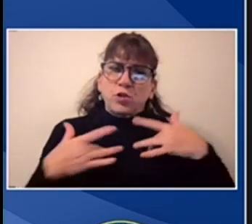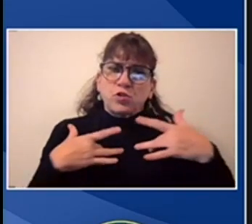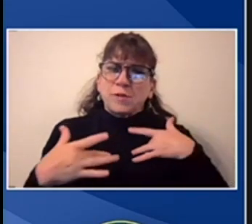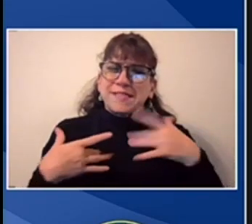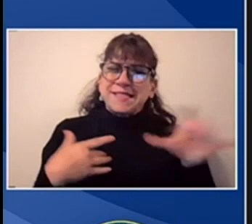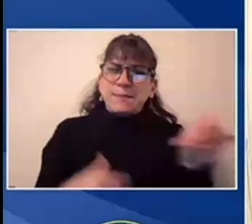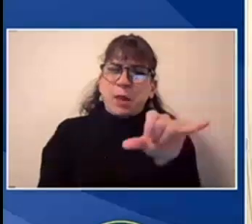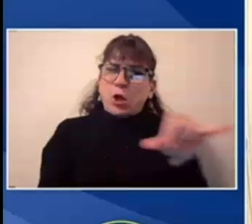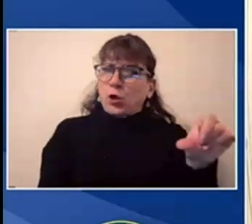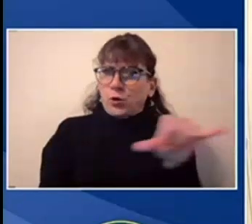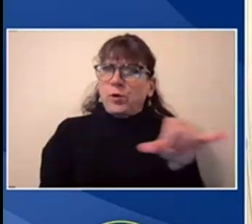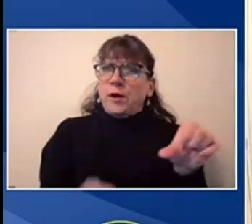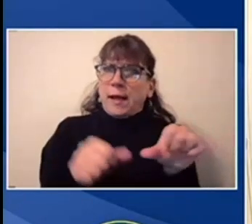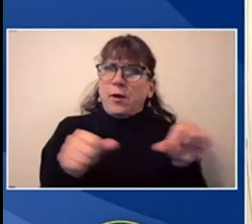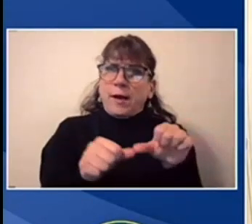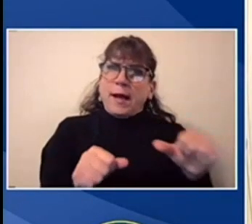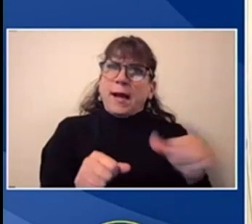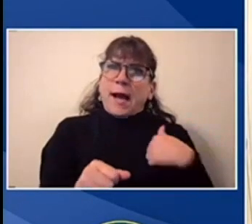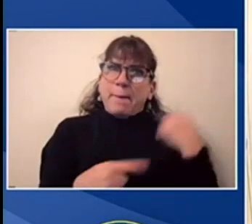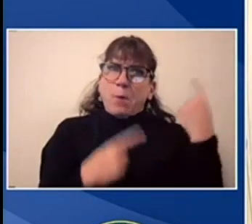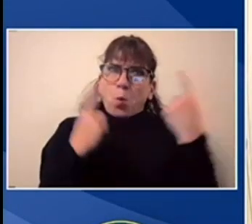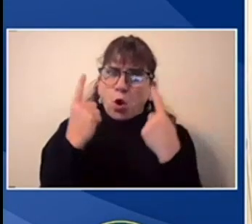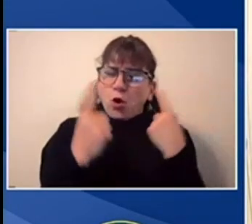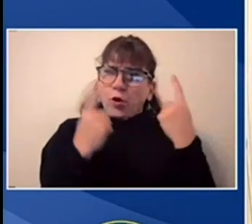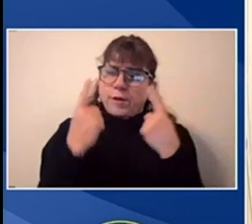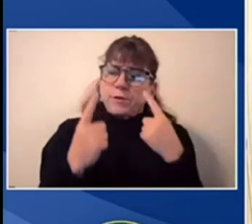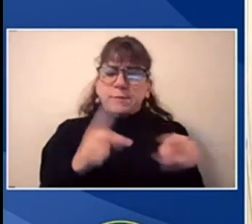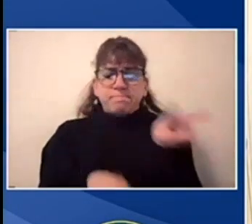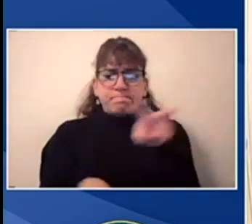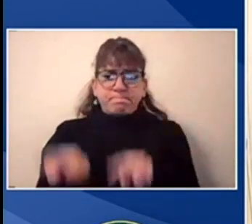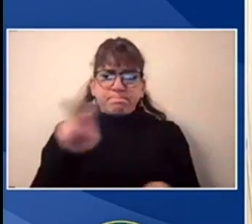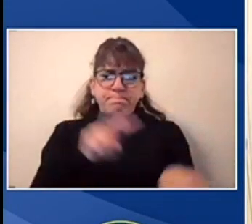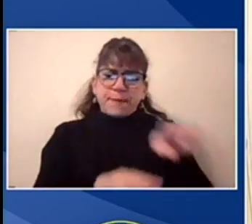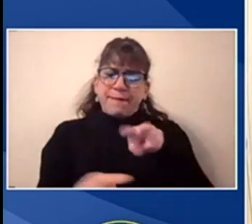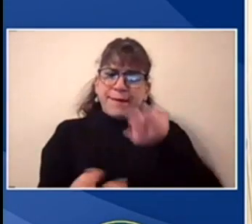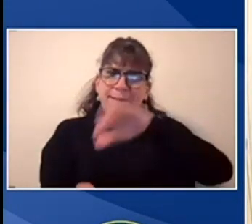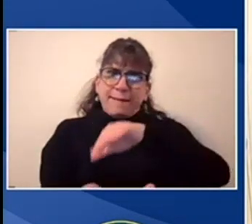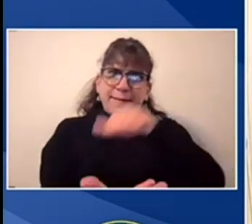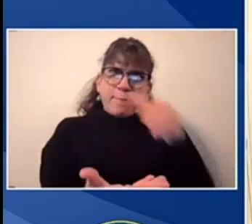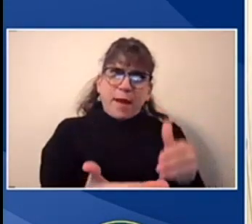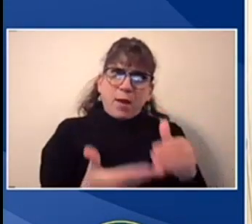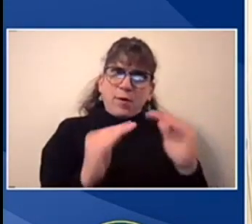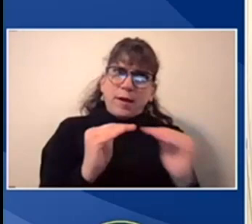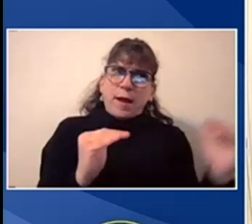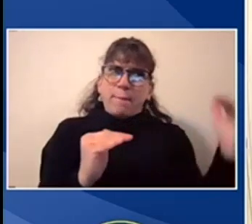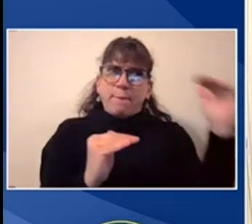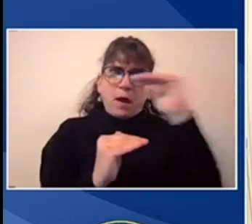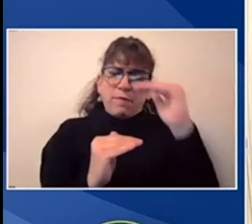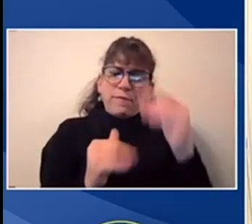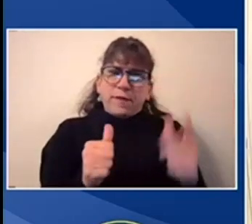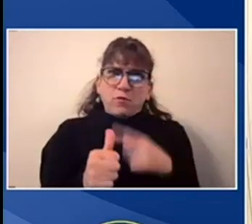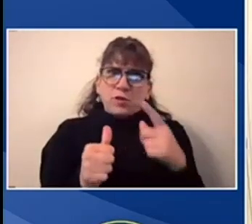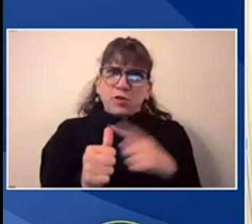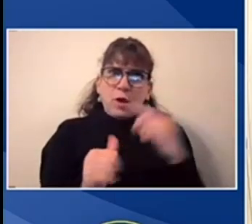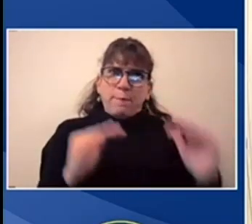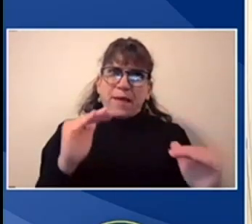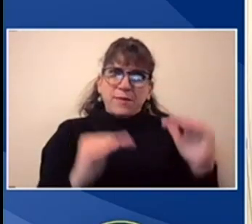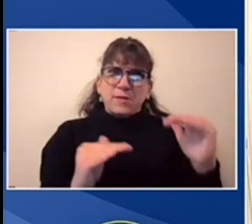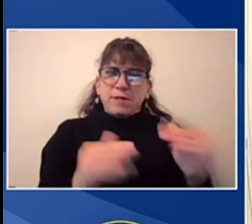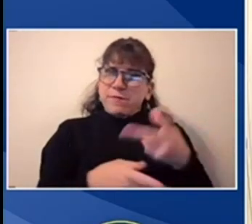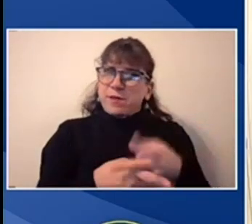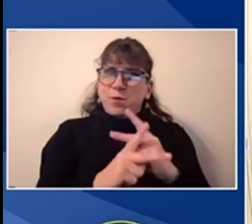similar area. I worry that just looking at the amount in excess of the original balance of the loan is not going